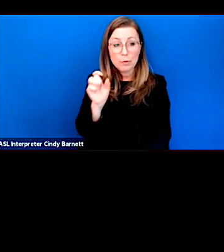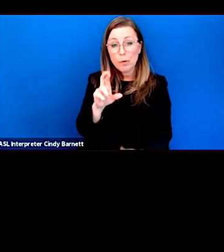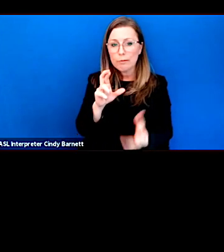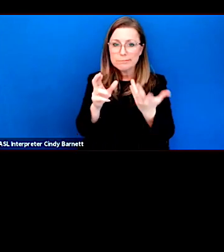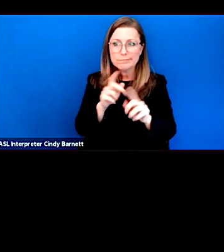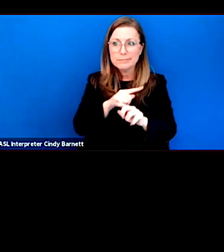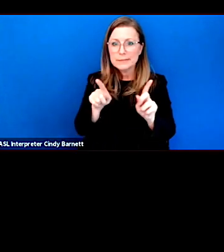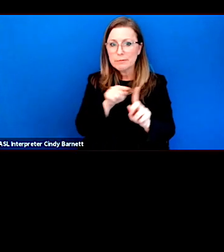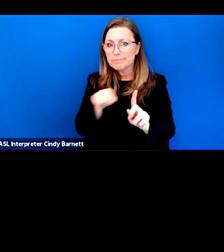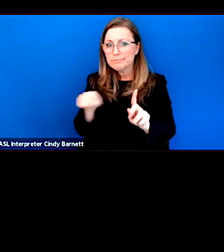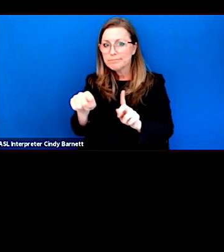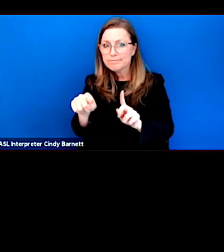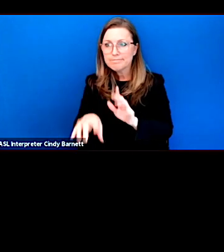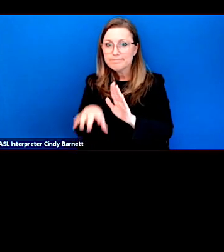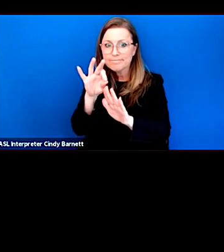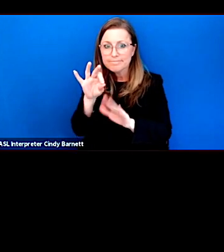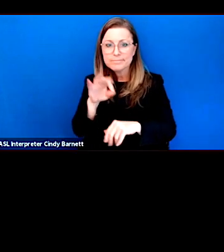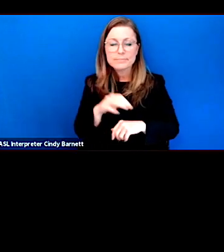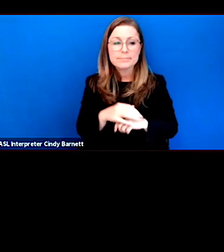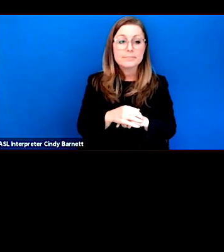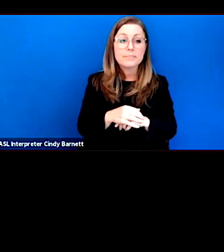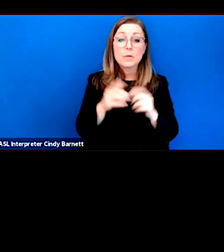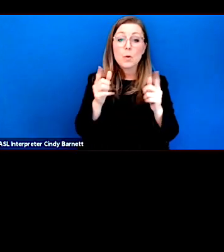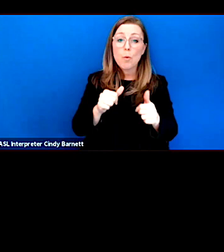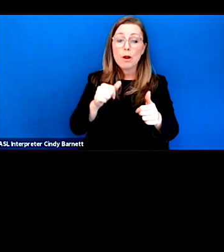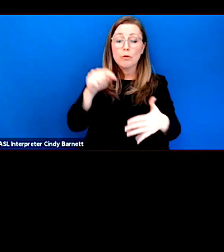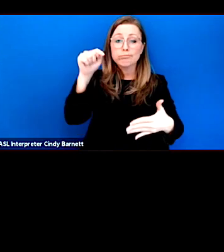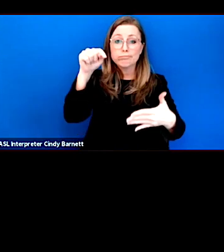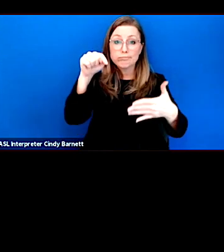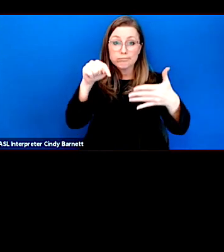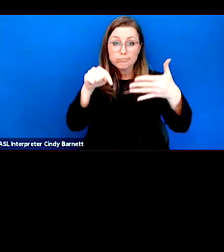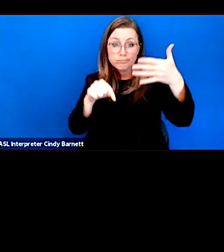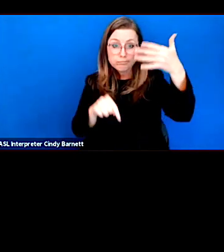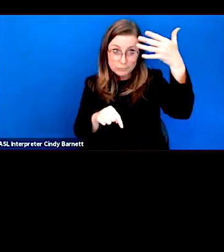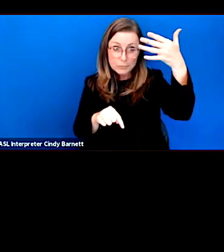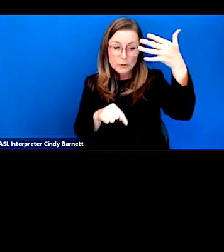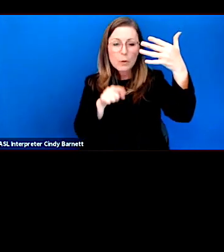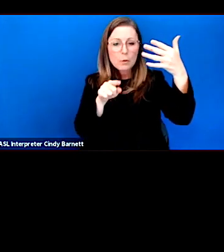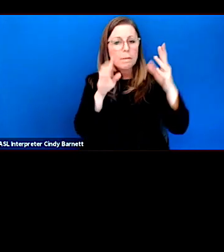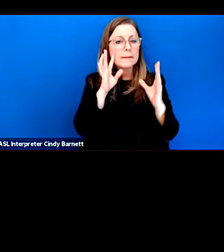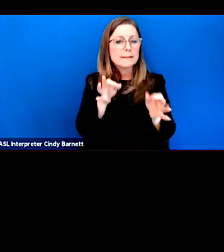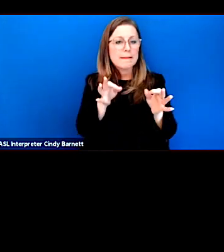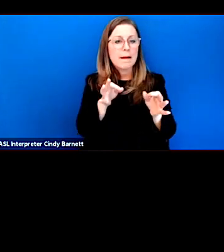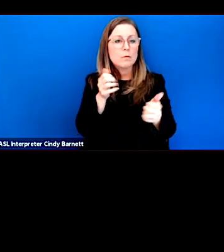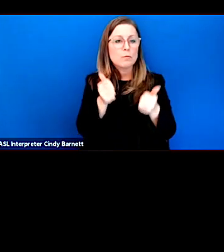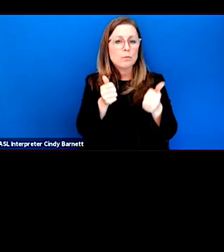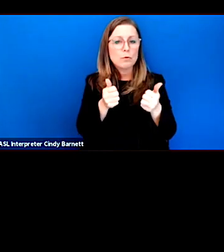decisions for inclusion. As you do this, you will save your decision by clicking on the quotation